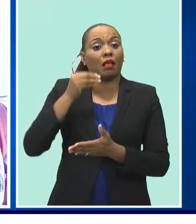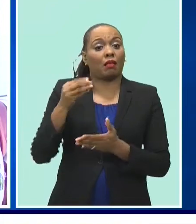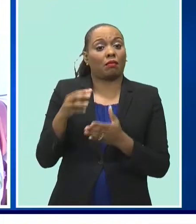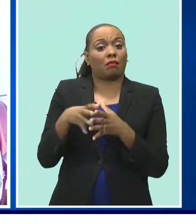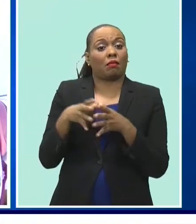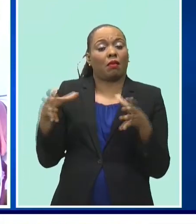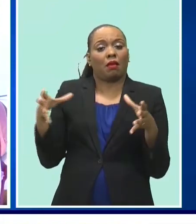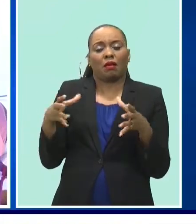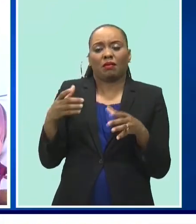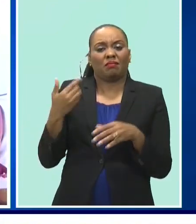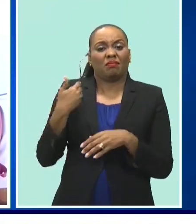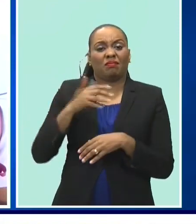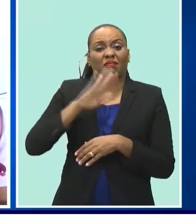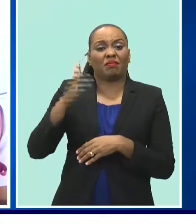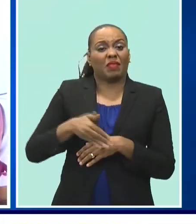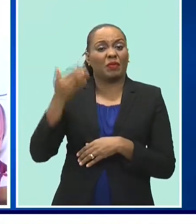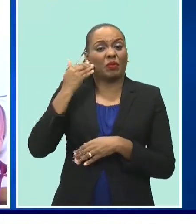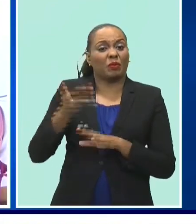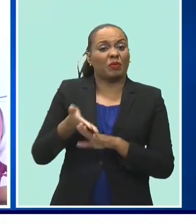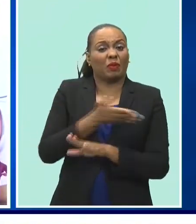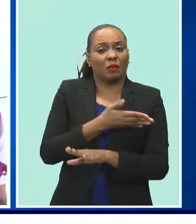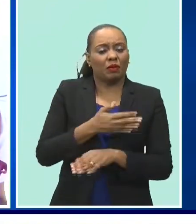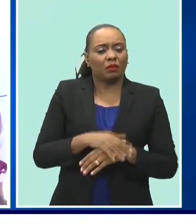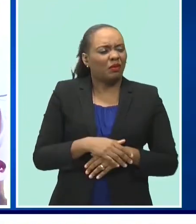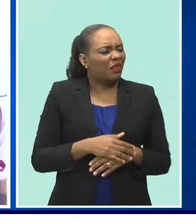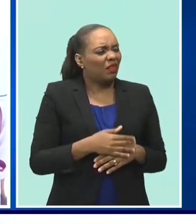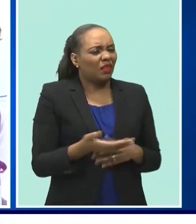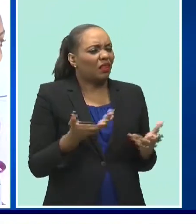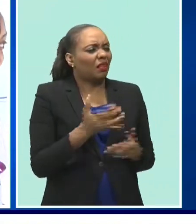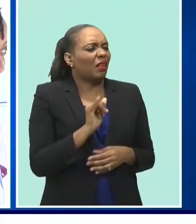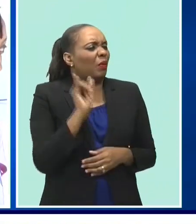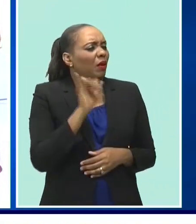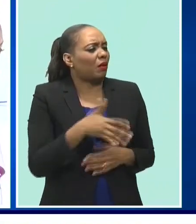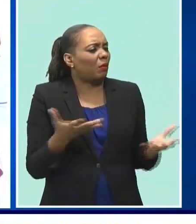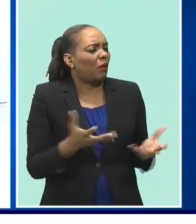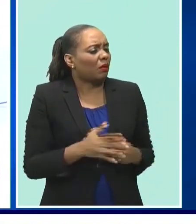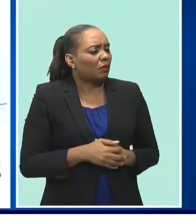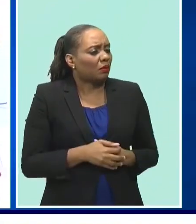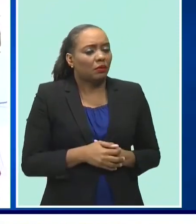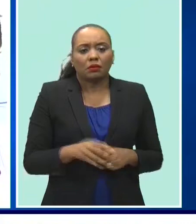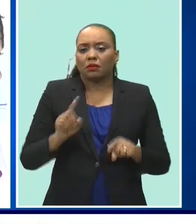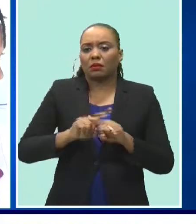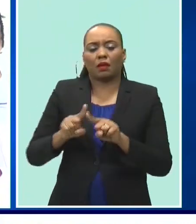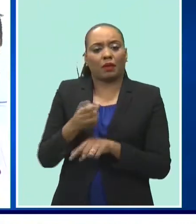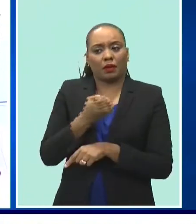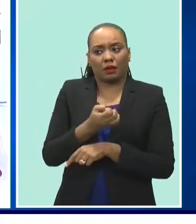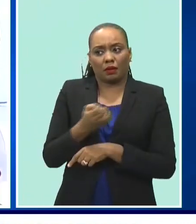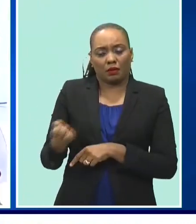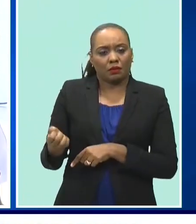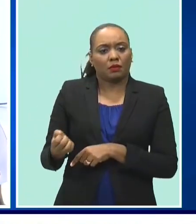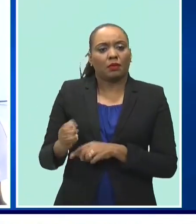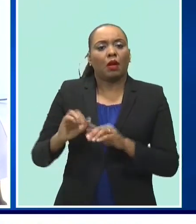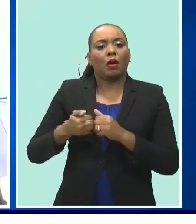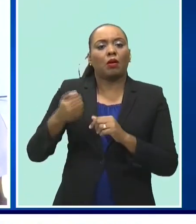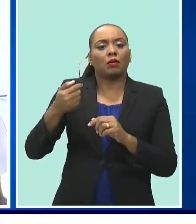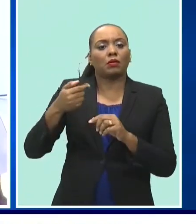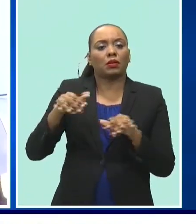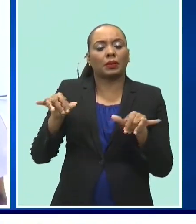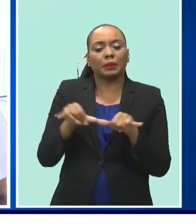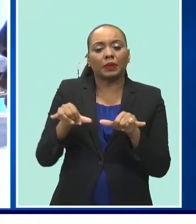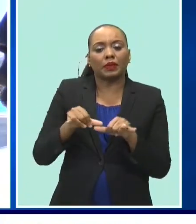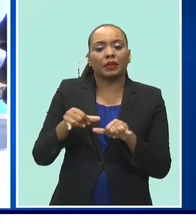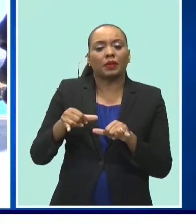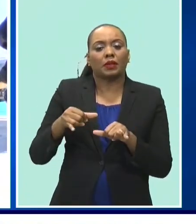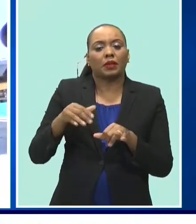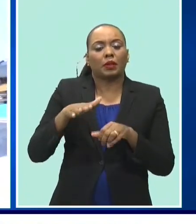lots of things that I didn't know before. Such as? Well, the different equipment they use and how they measure the pressure and the humidity and that type